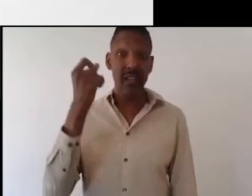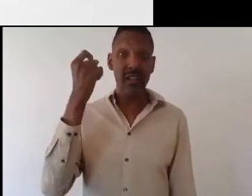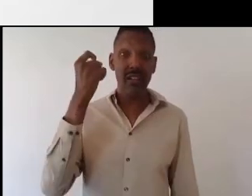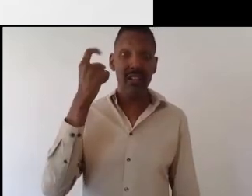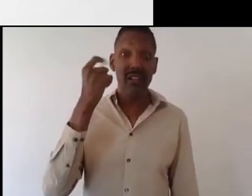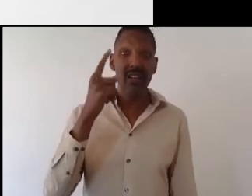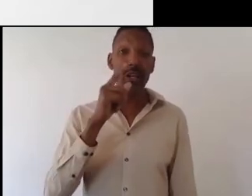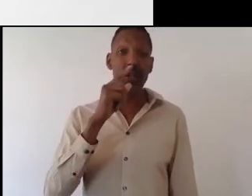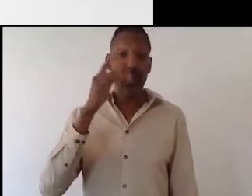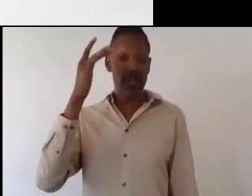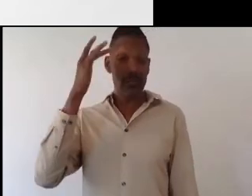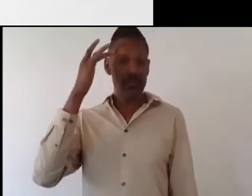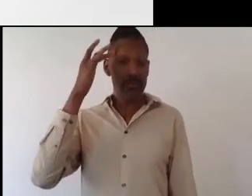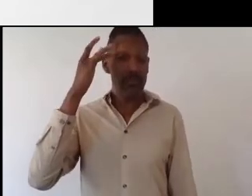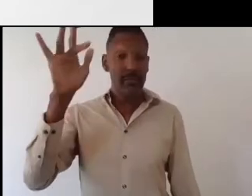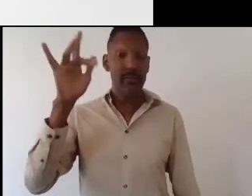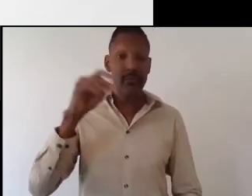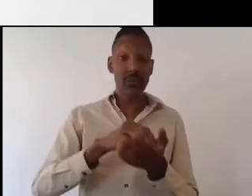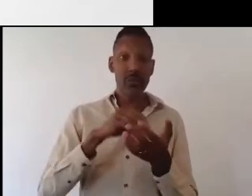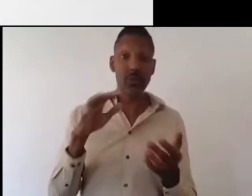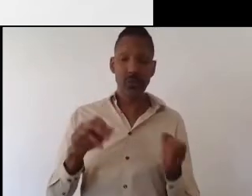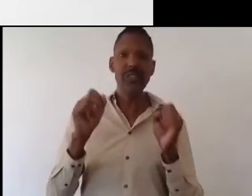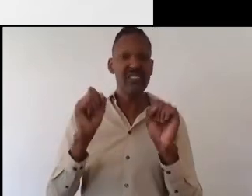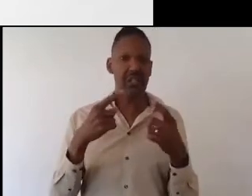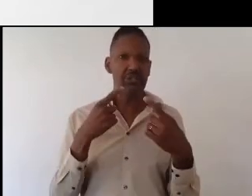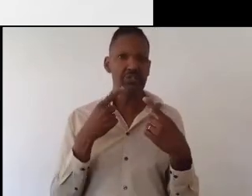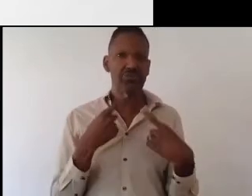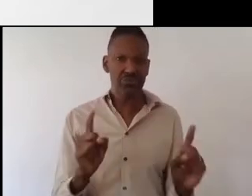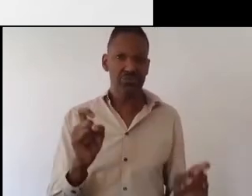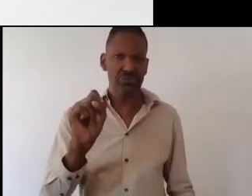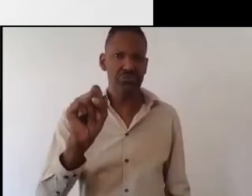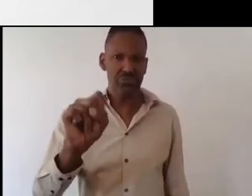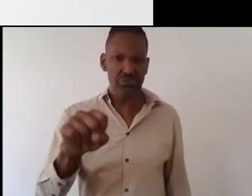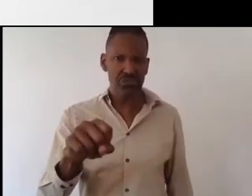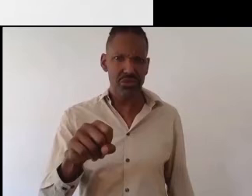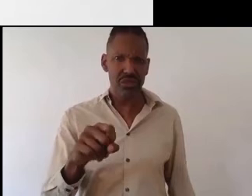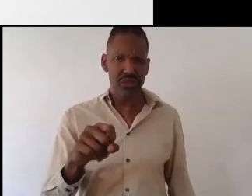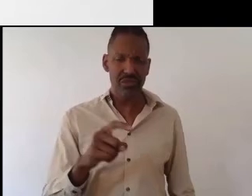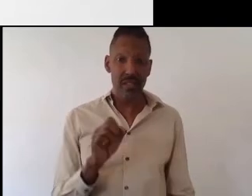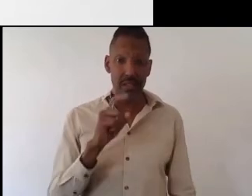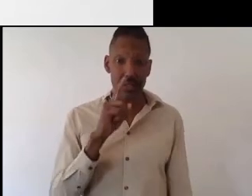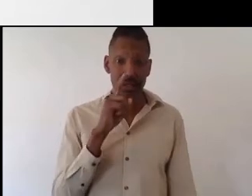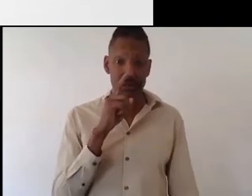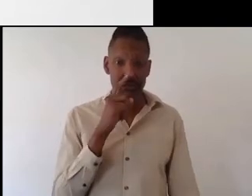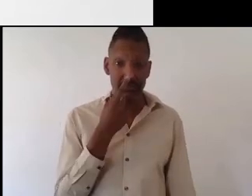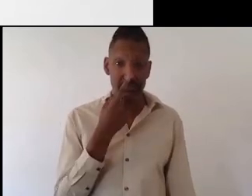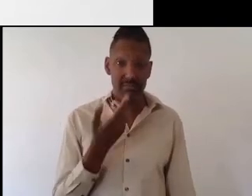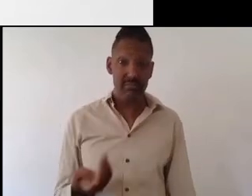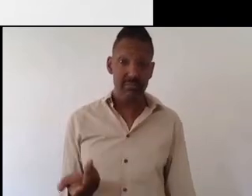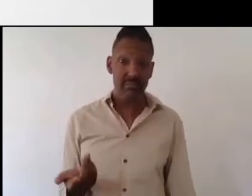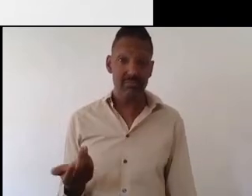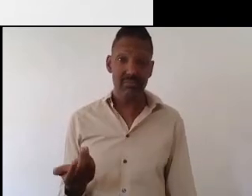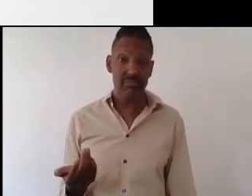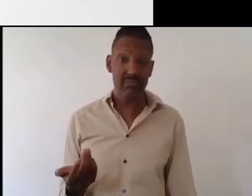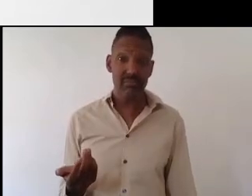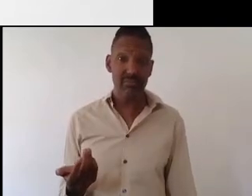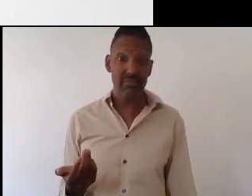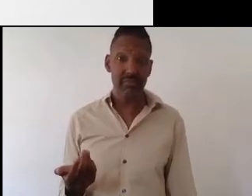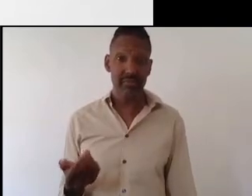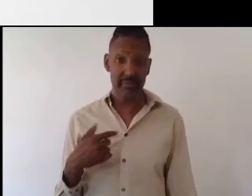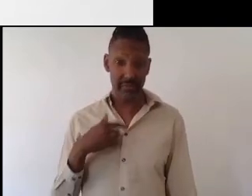do this, but they would say, like, well, this is really boring. Why would anyone want to do this? And why would you want to have a full-time job doing